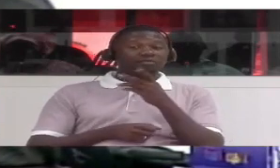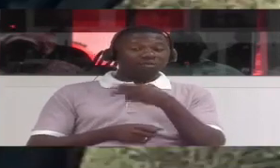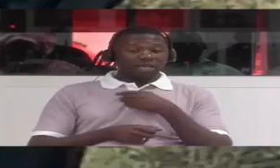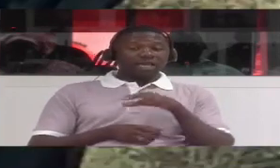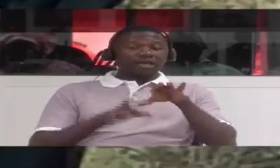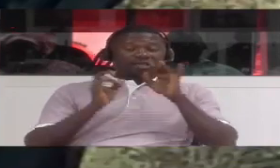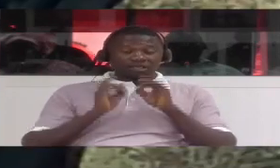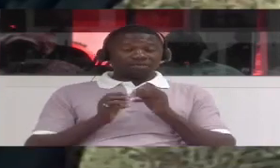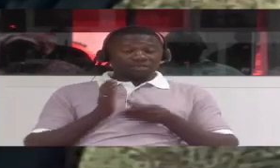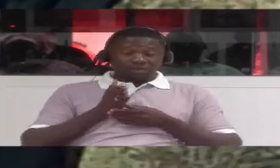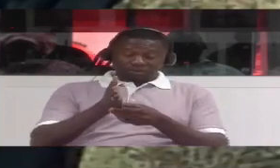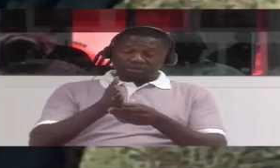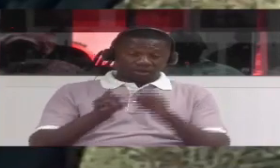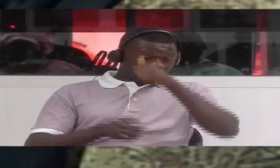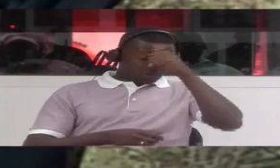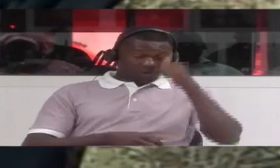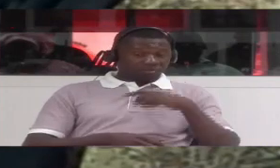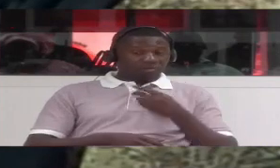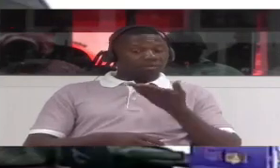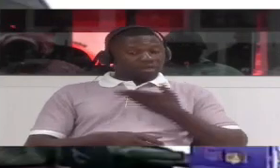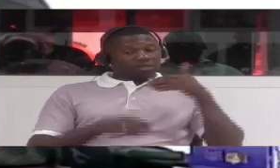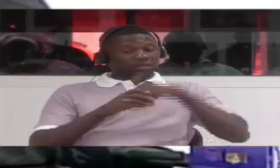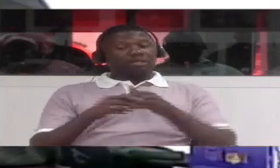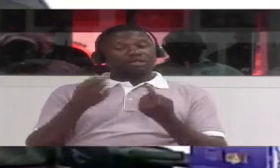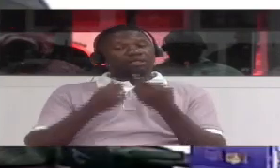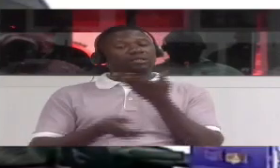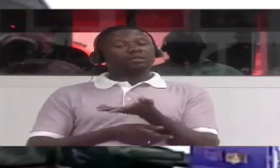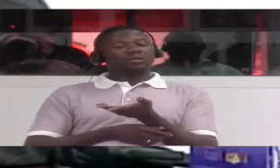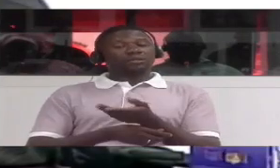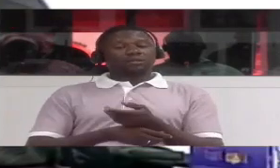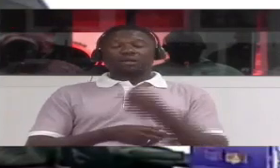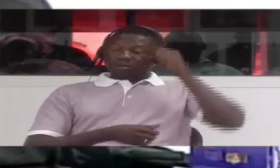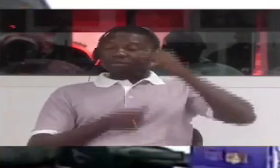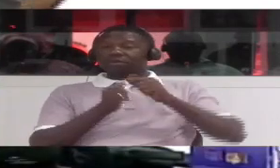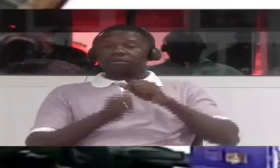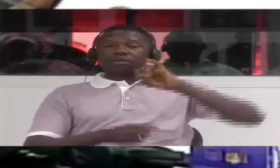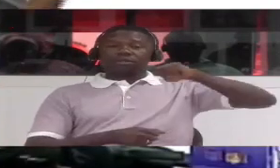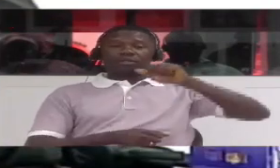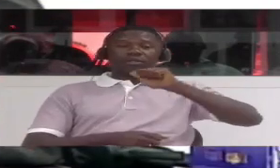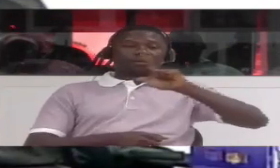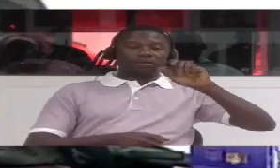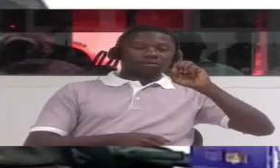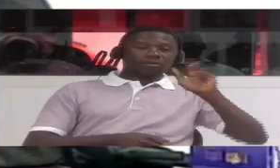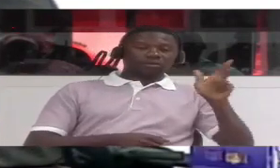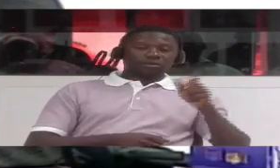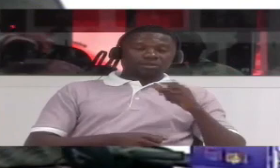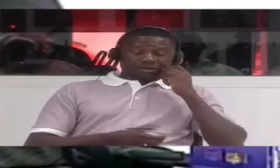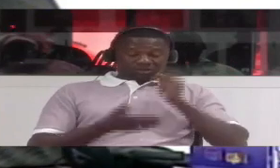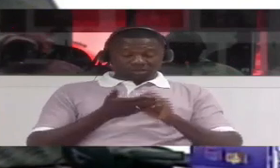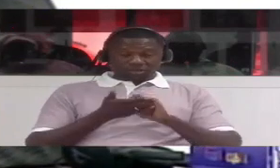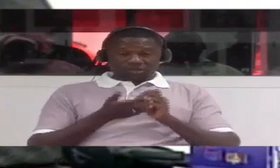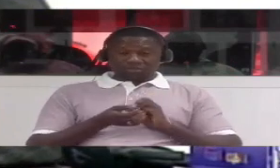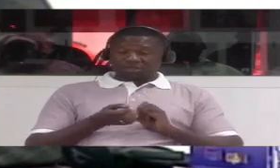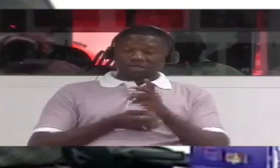job, And I remember Mr. Jalo wrote to me from America and said, well, you don't know how dictators